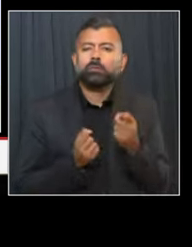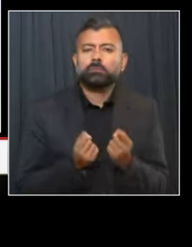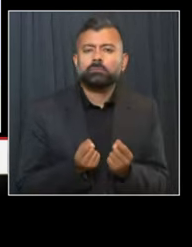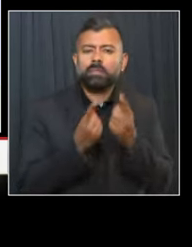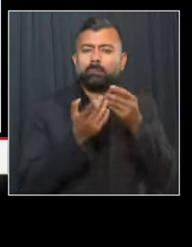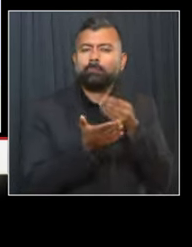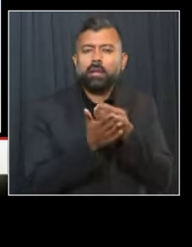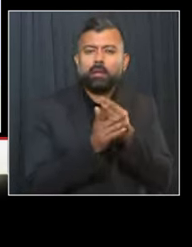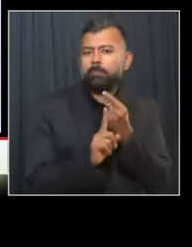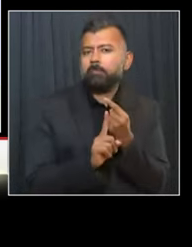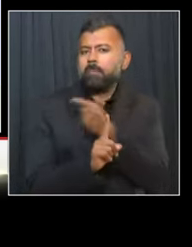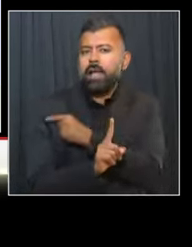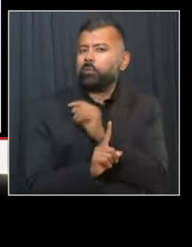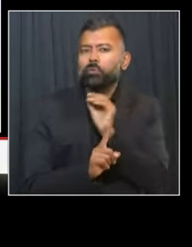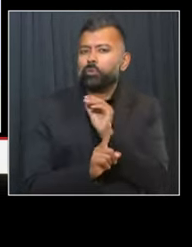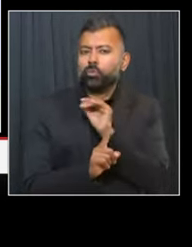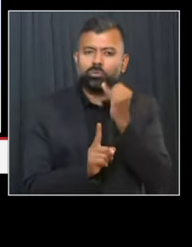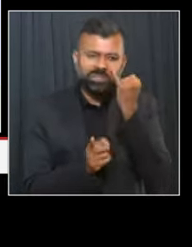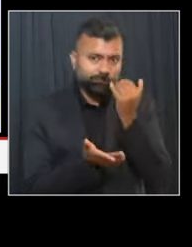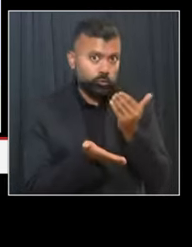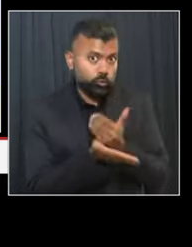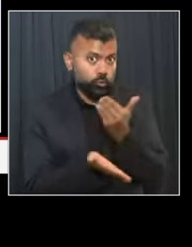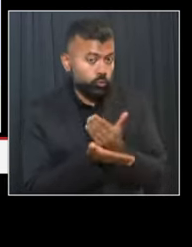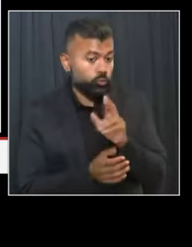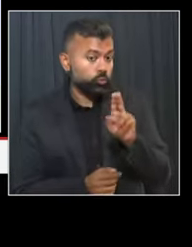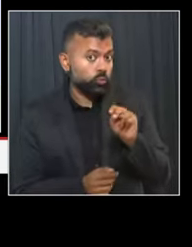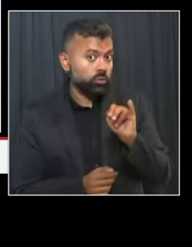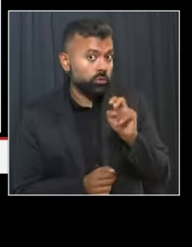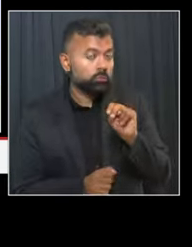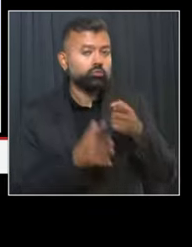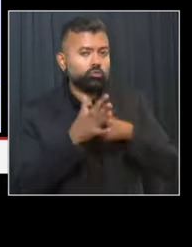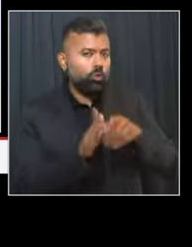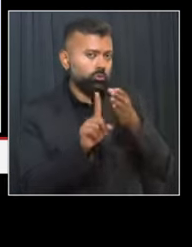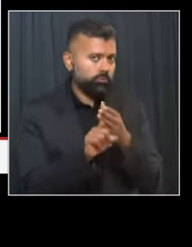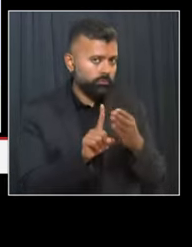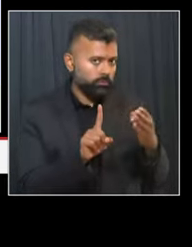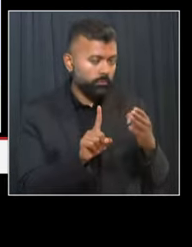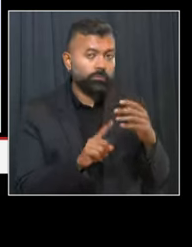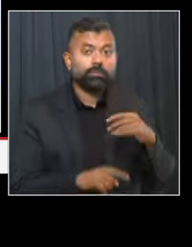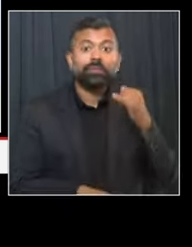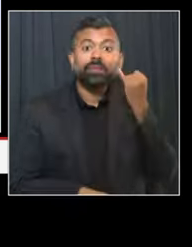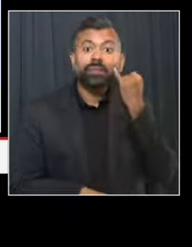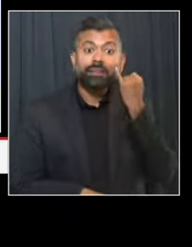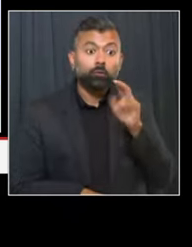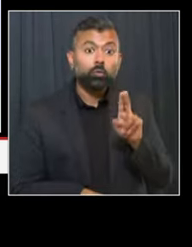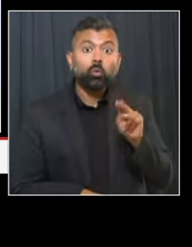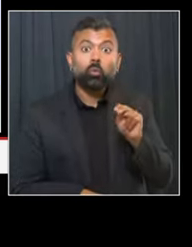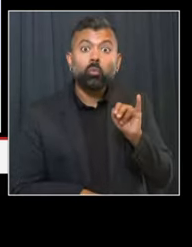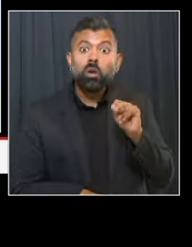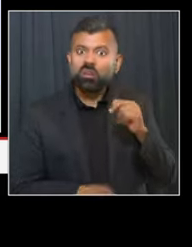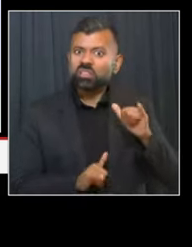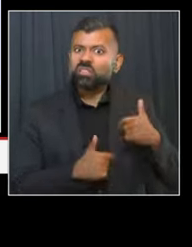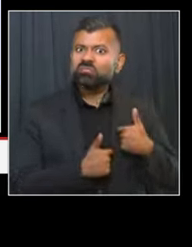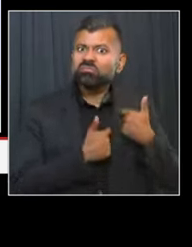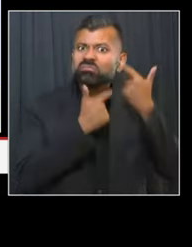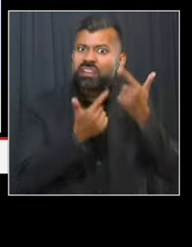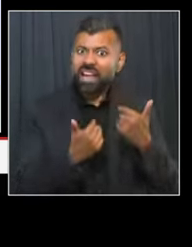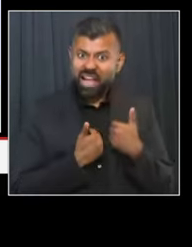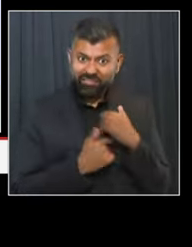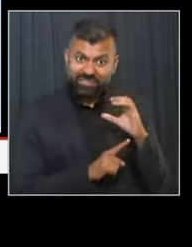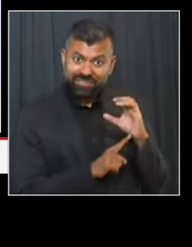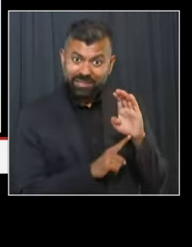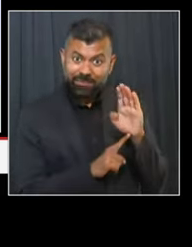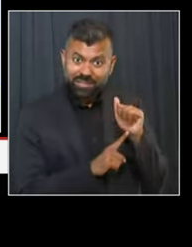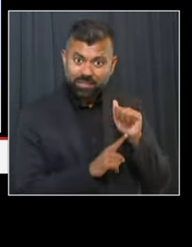union that does not have an active CBA. So for a union that does have an active CBA, those obligations are met. For one that